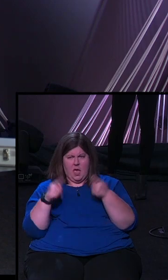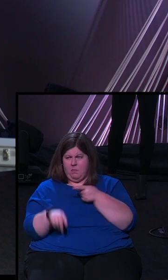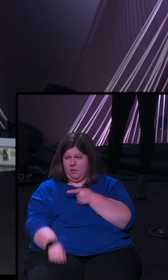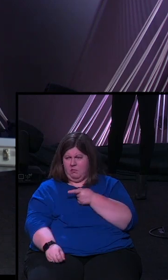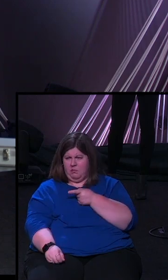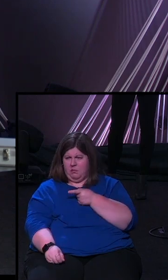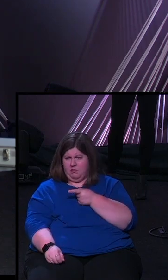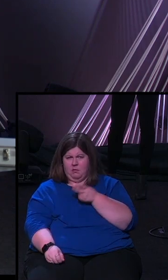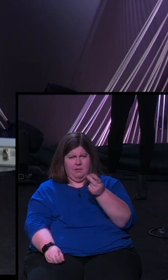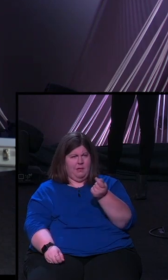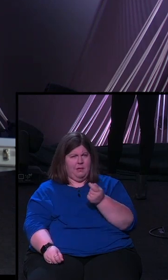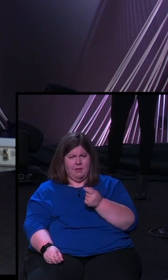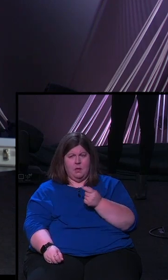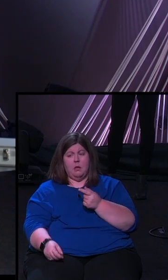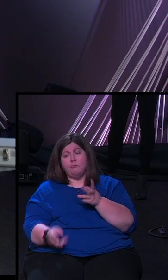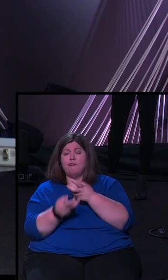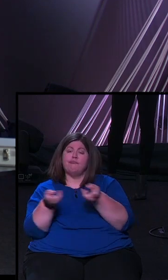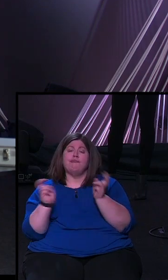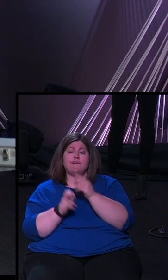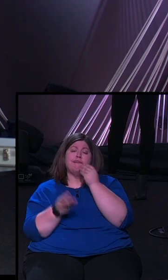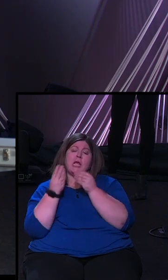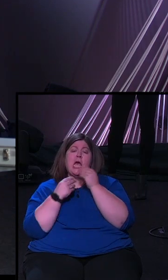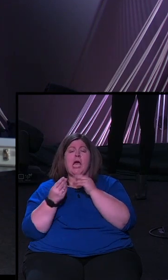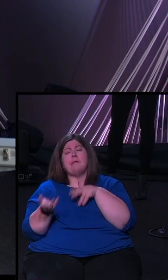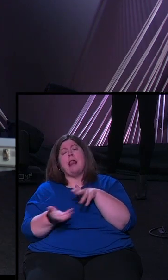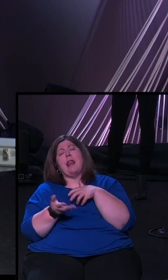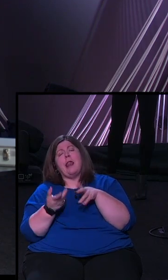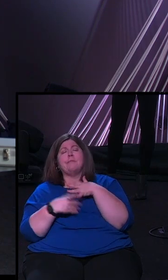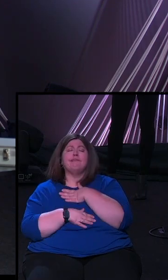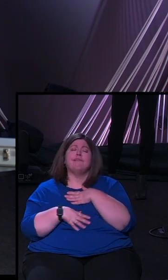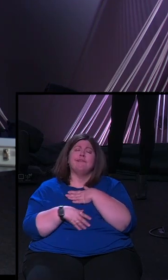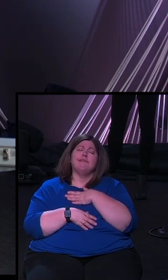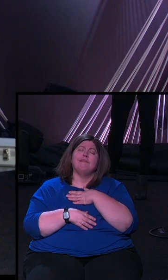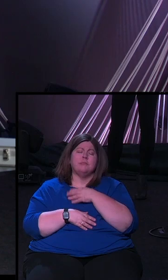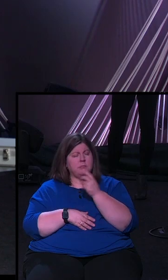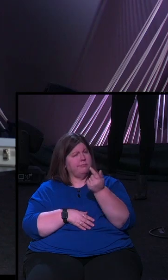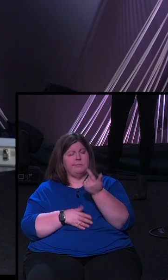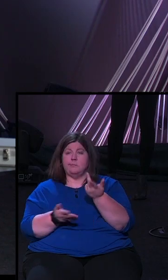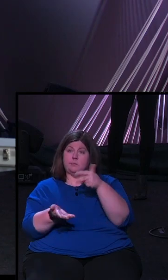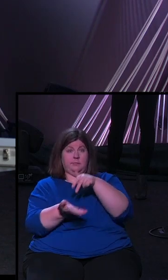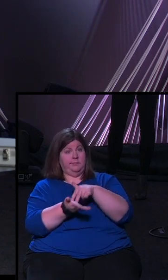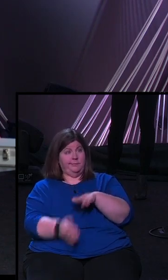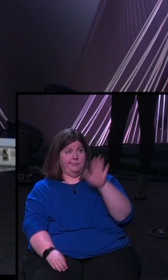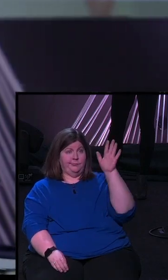We just go from sitting down, eating dinner, laughing, having a good time, and Zach goes,